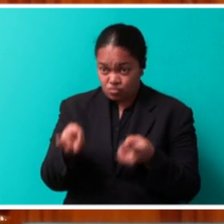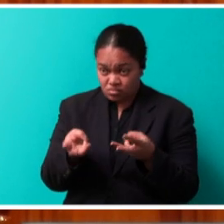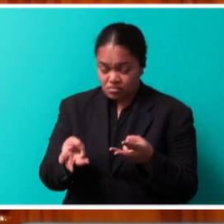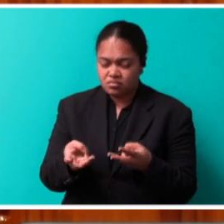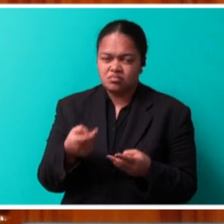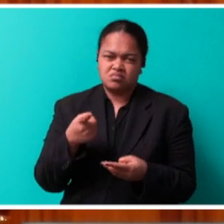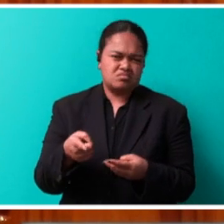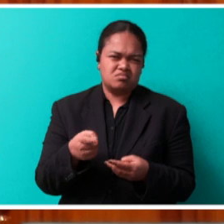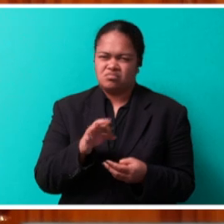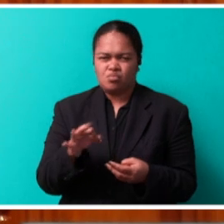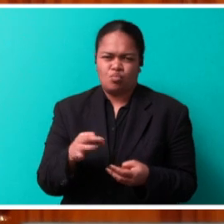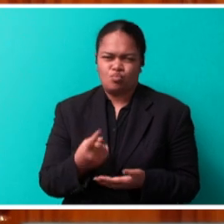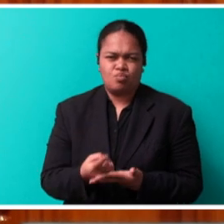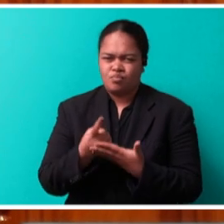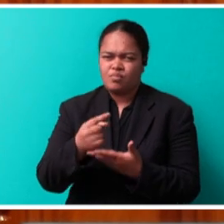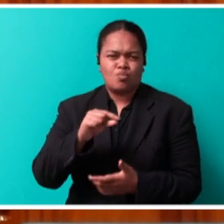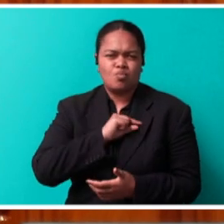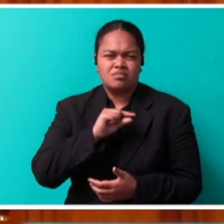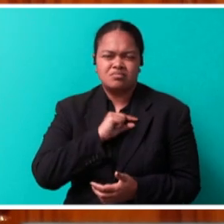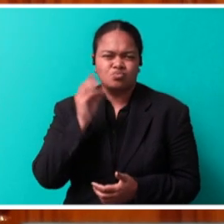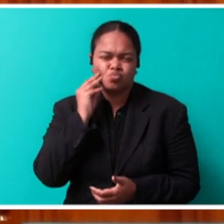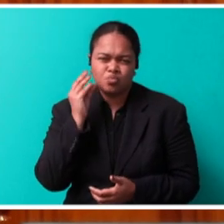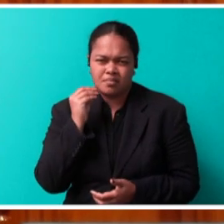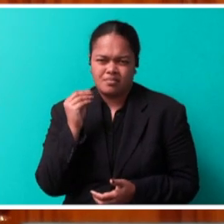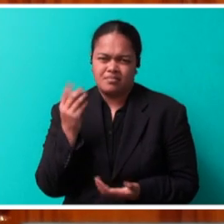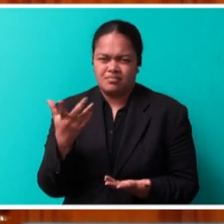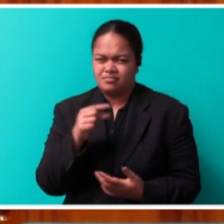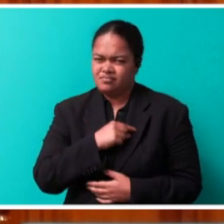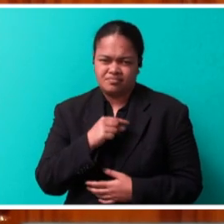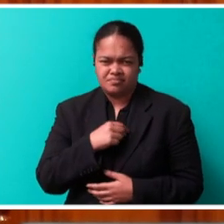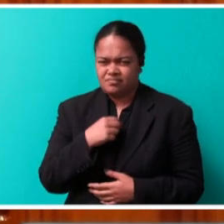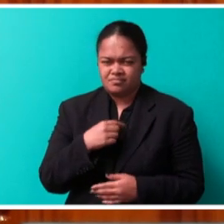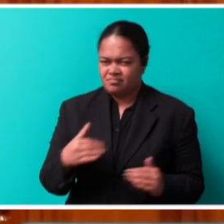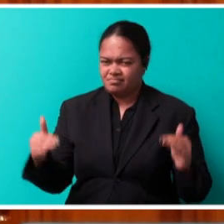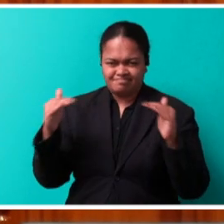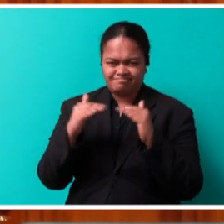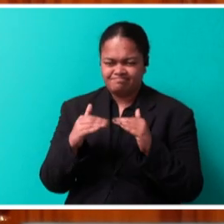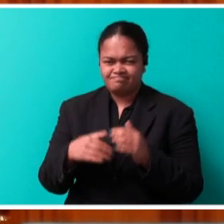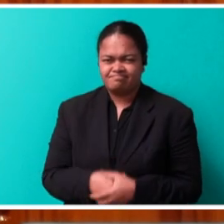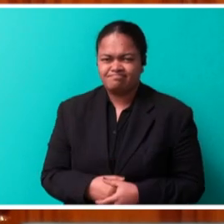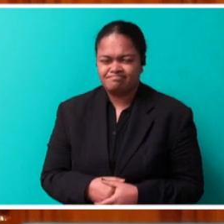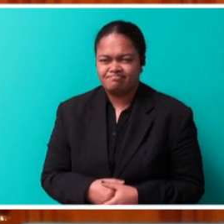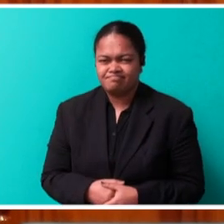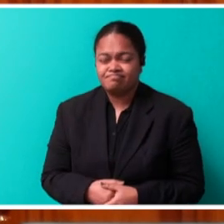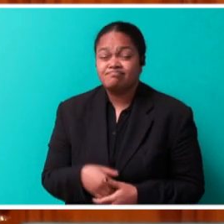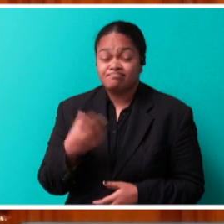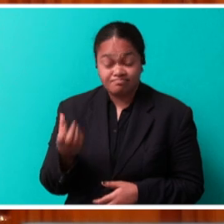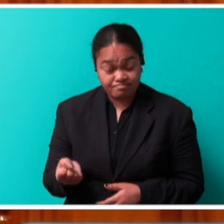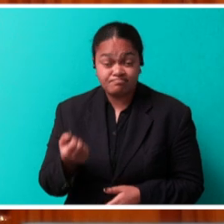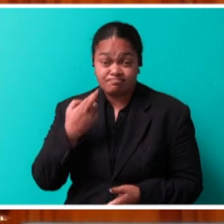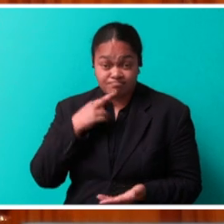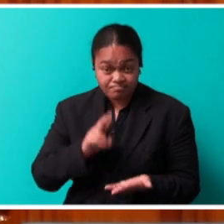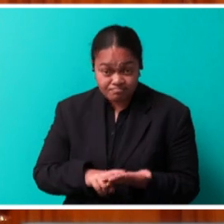promote quality sugar production and reduces mill efficiencies. There had been reports